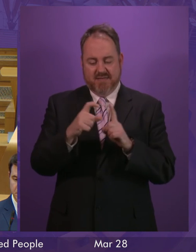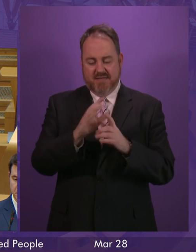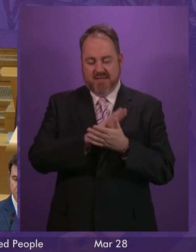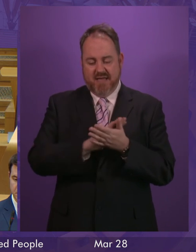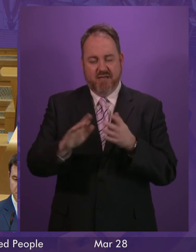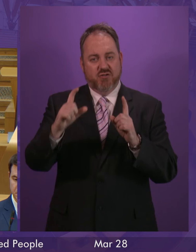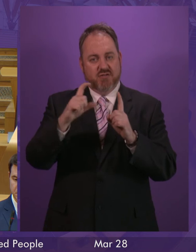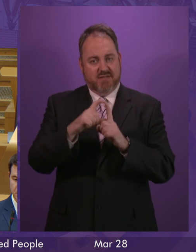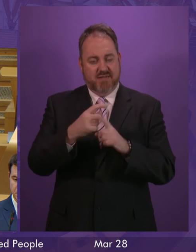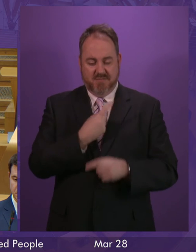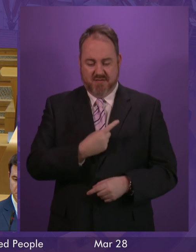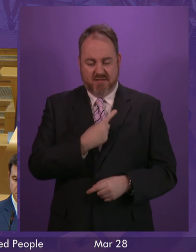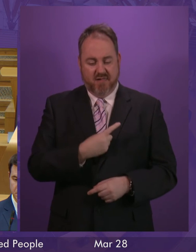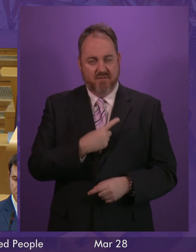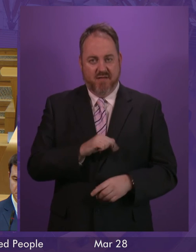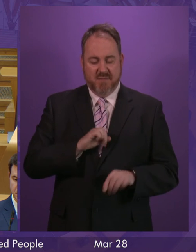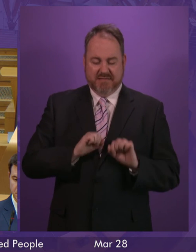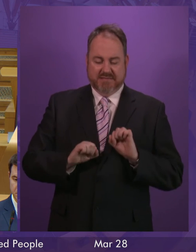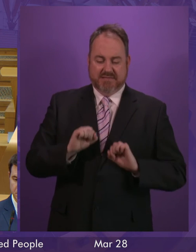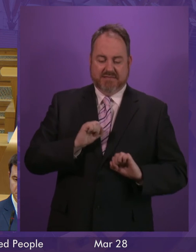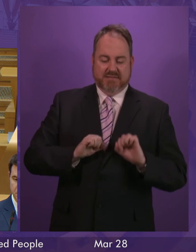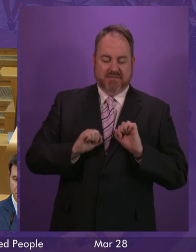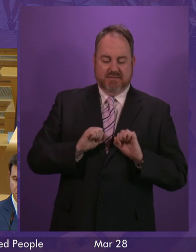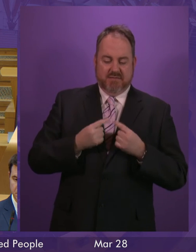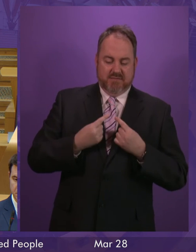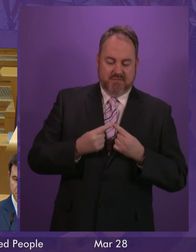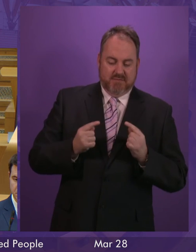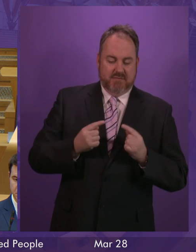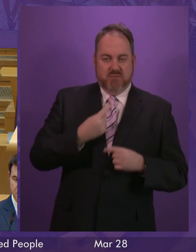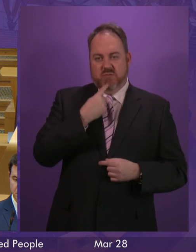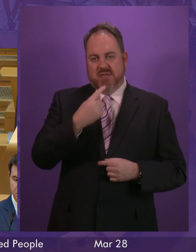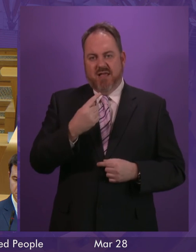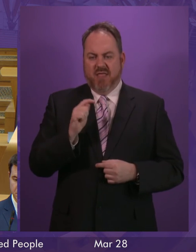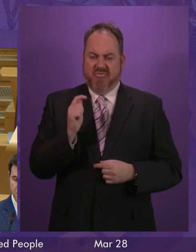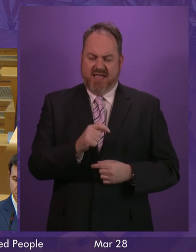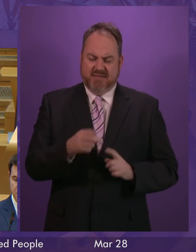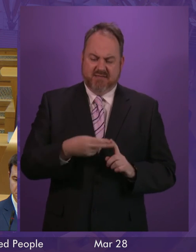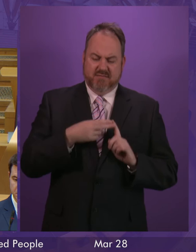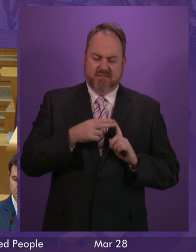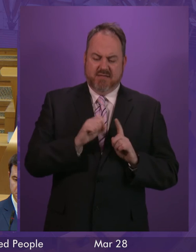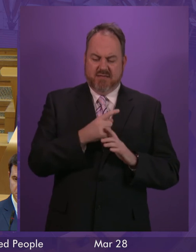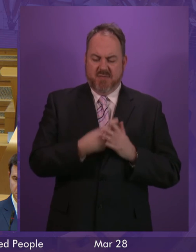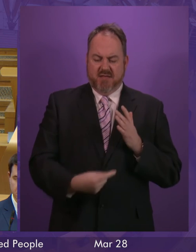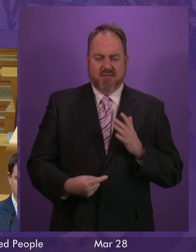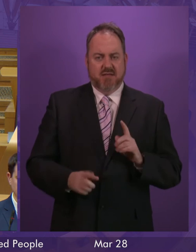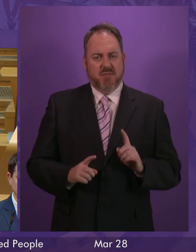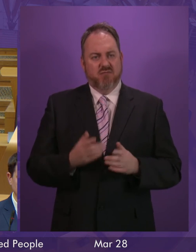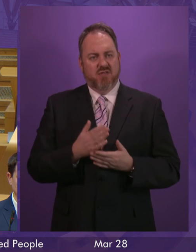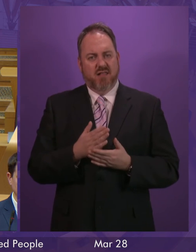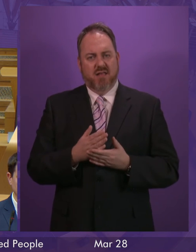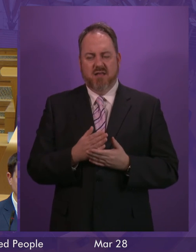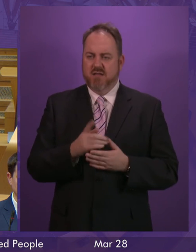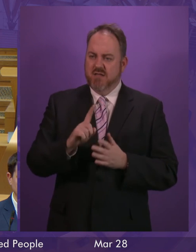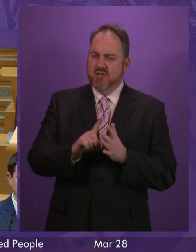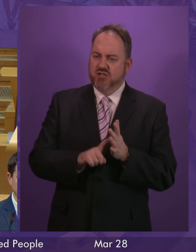And I have to say, I've been very reticent to describe that as a disability, up until, I have to say, when Jeremy